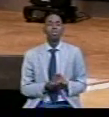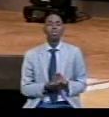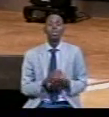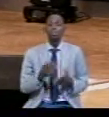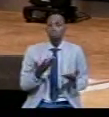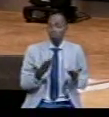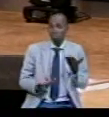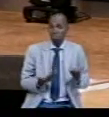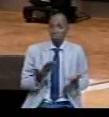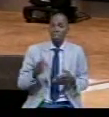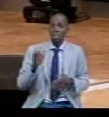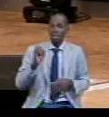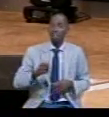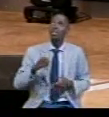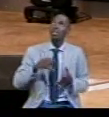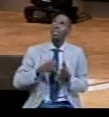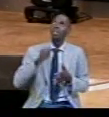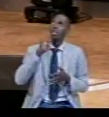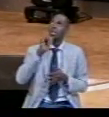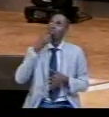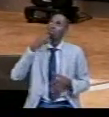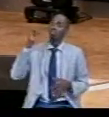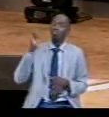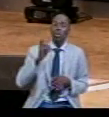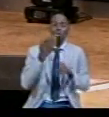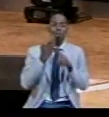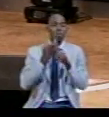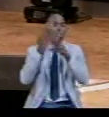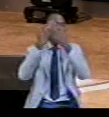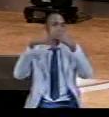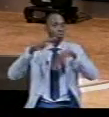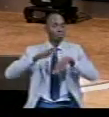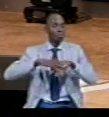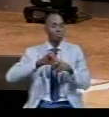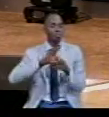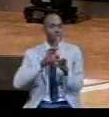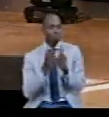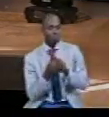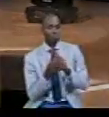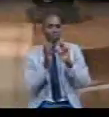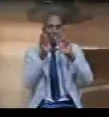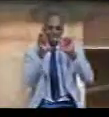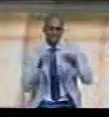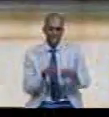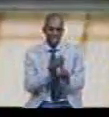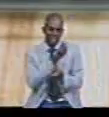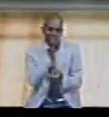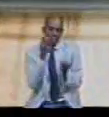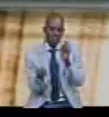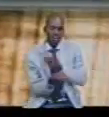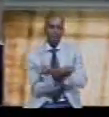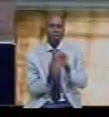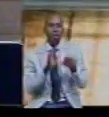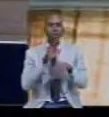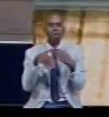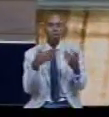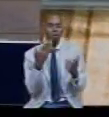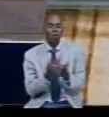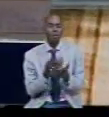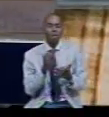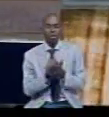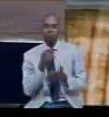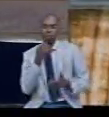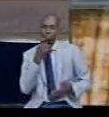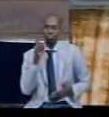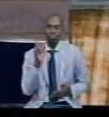decree from heaven, repentance can change all that decision and decree of the Lord.